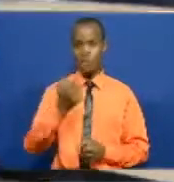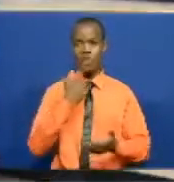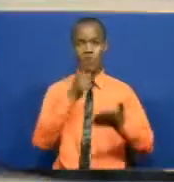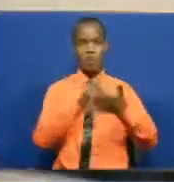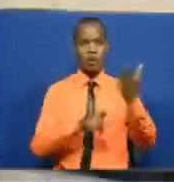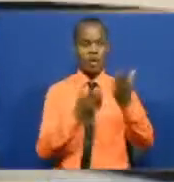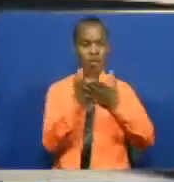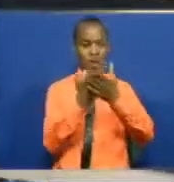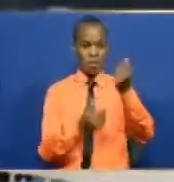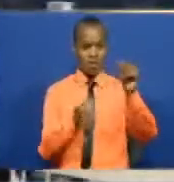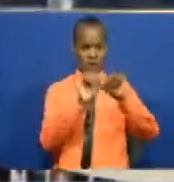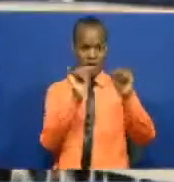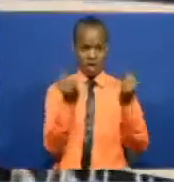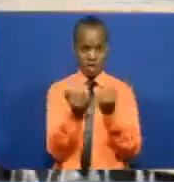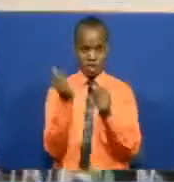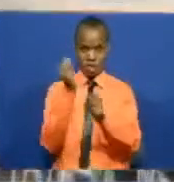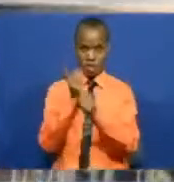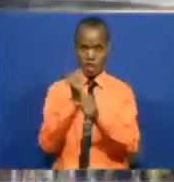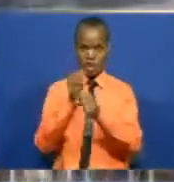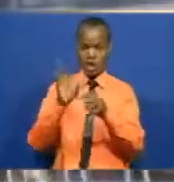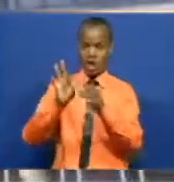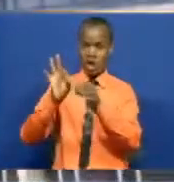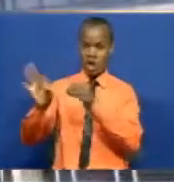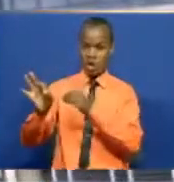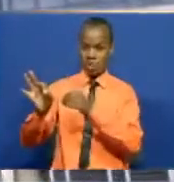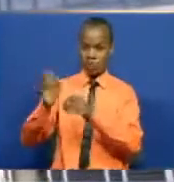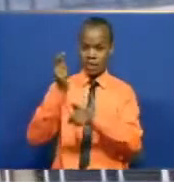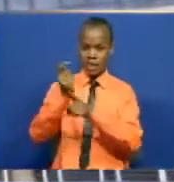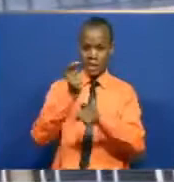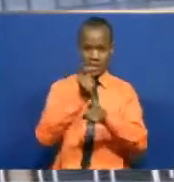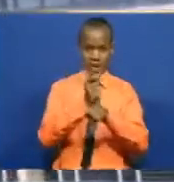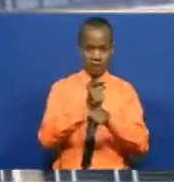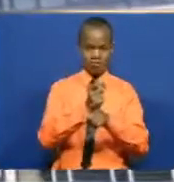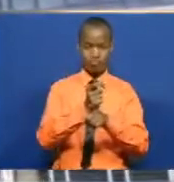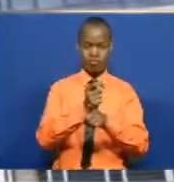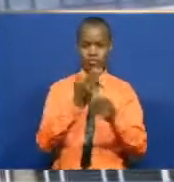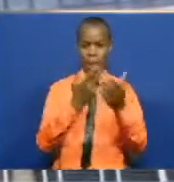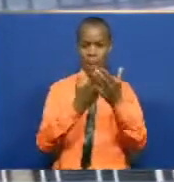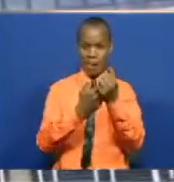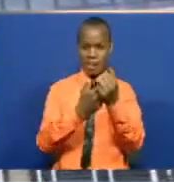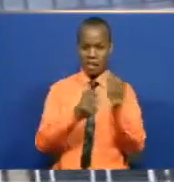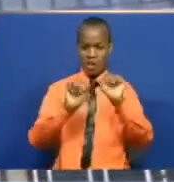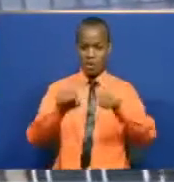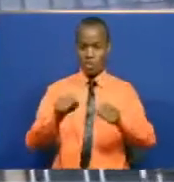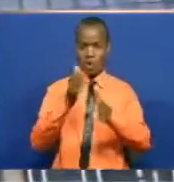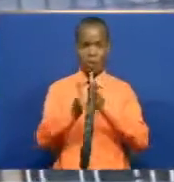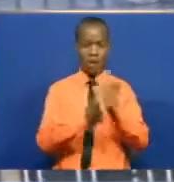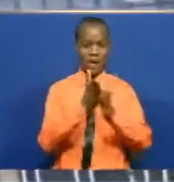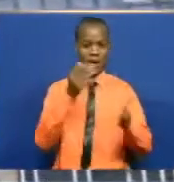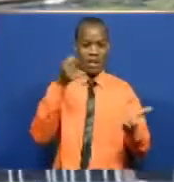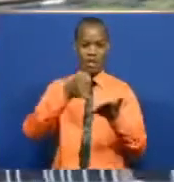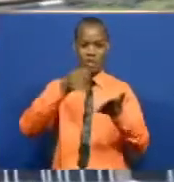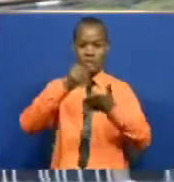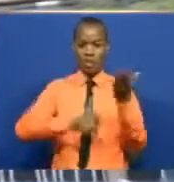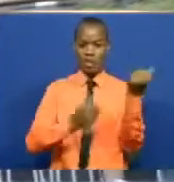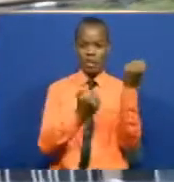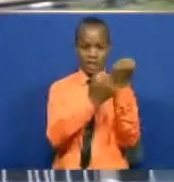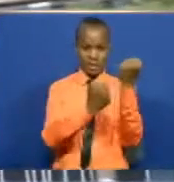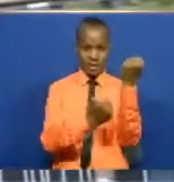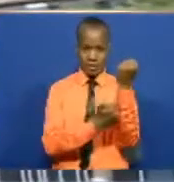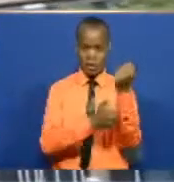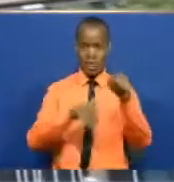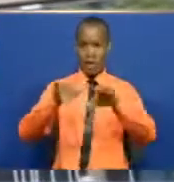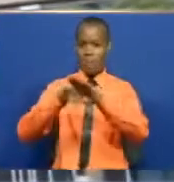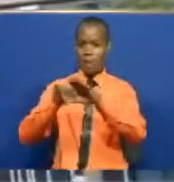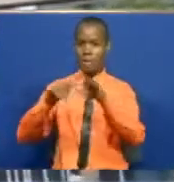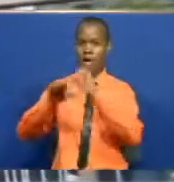were working towards a more long-term partnership with a mix of possible interventions, including support for member